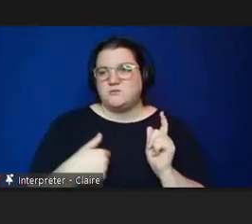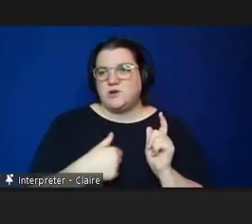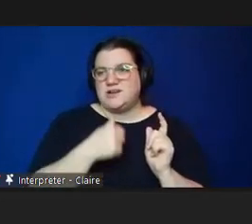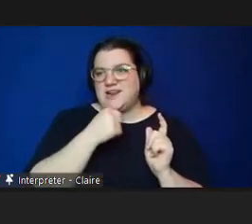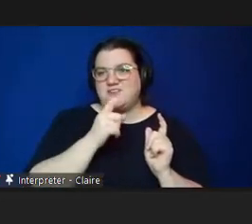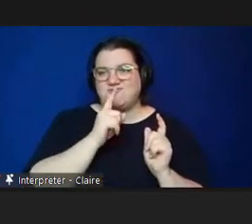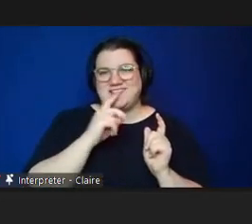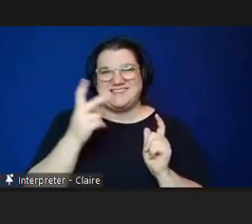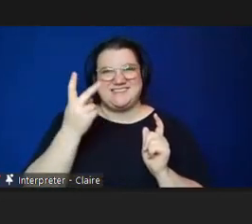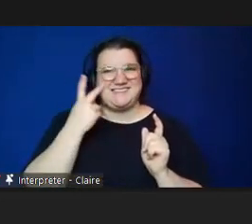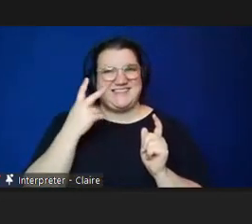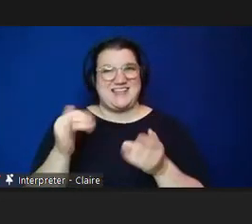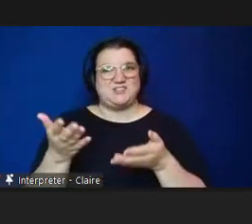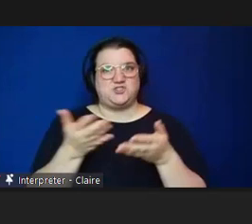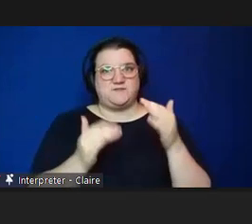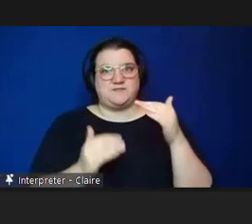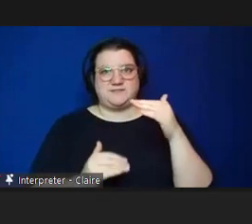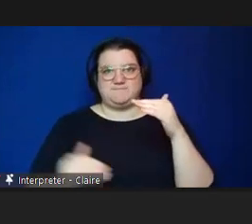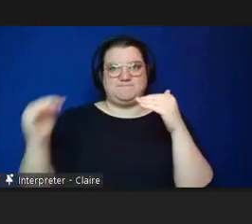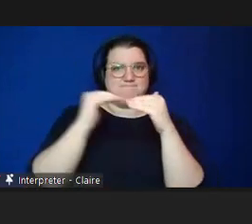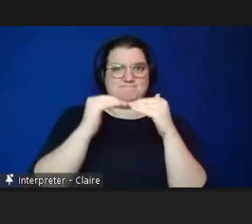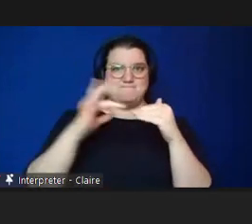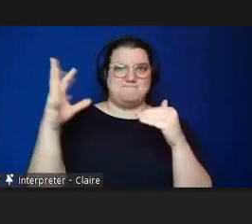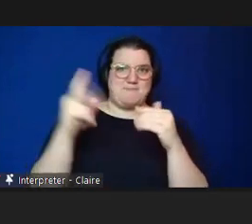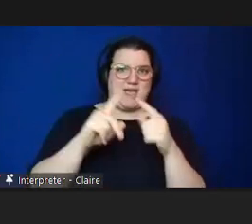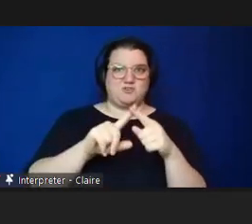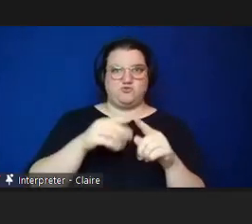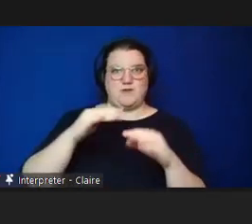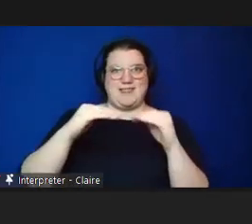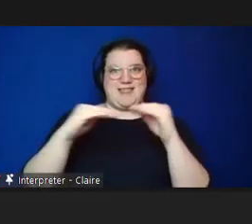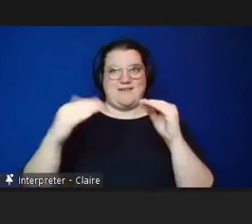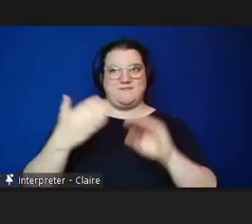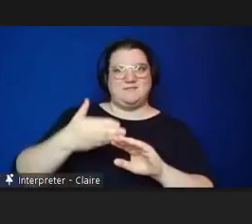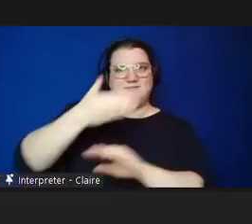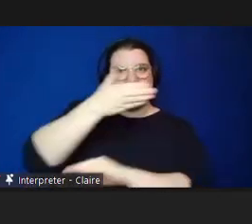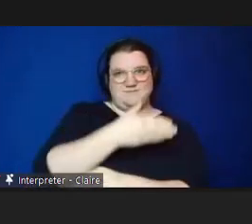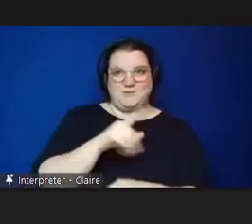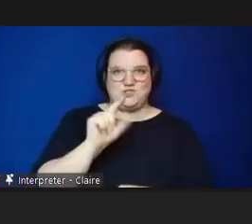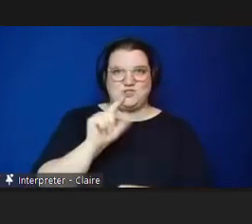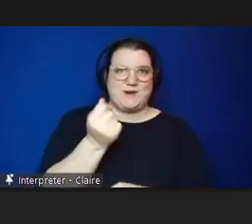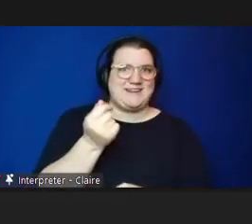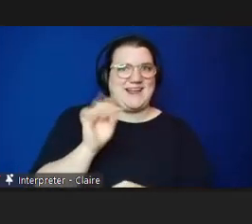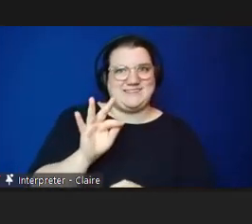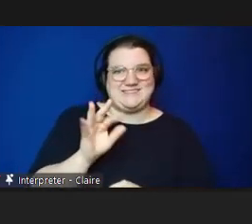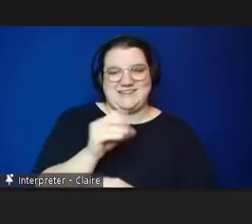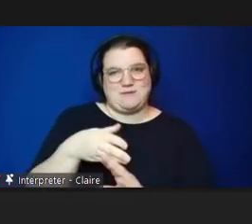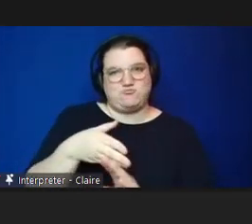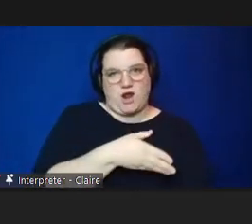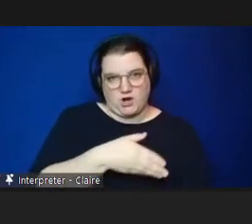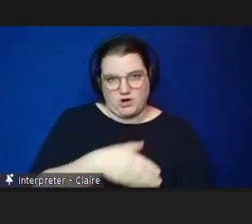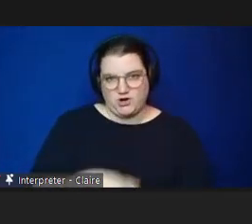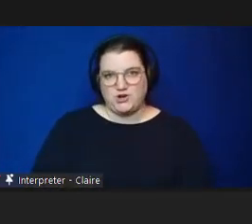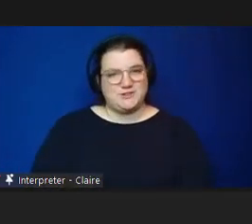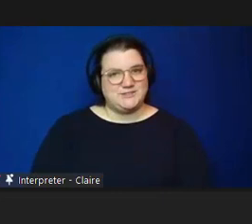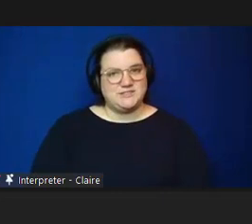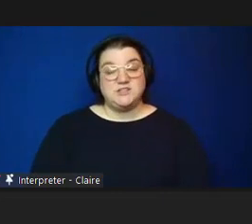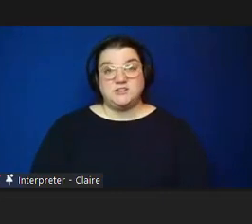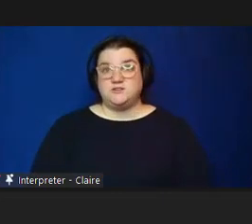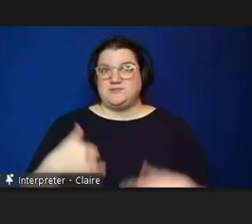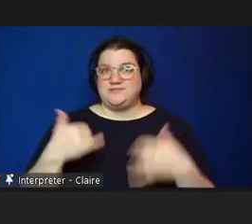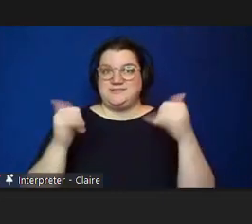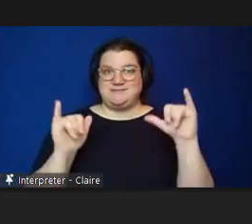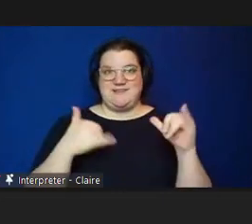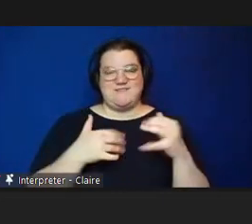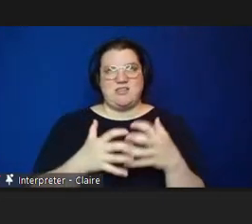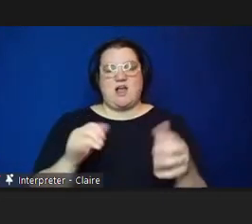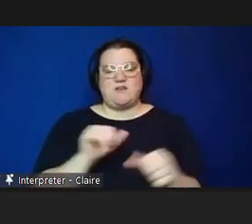have returned to the level that they were at in 2019 and prior. So we still have a lot of work to do to